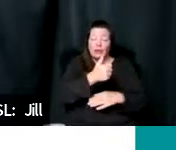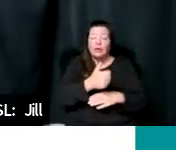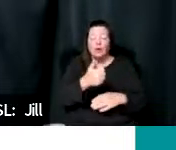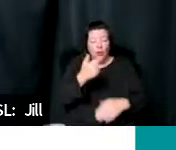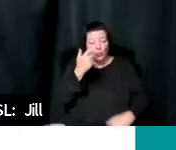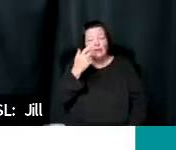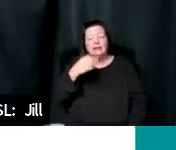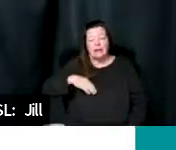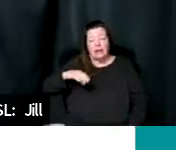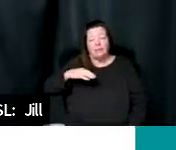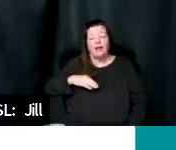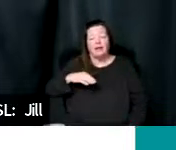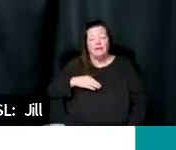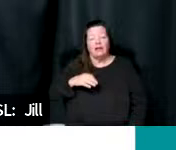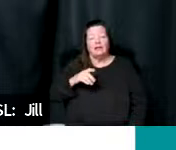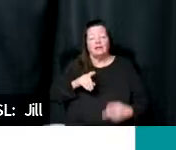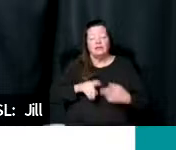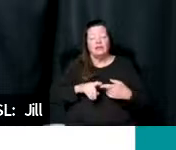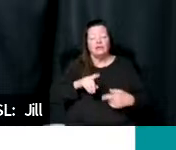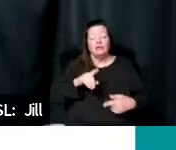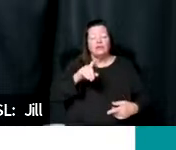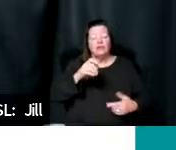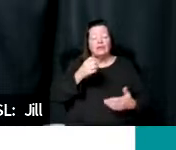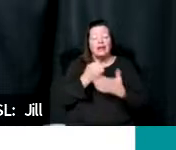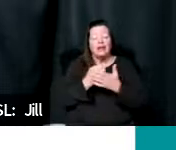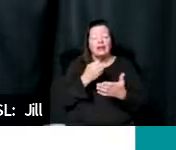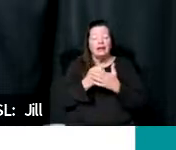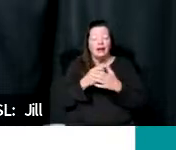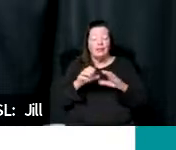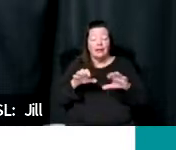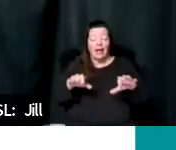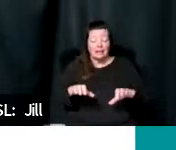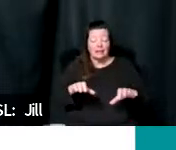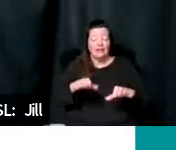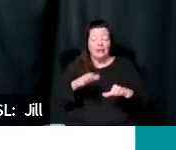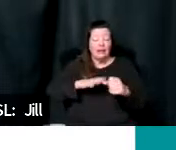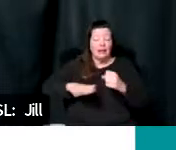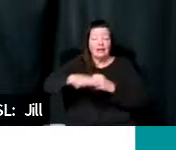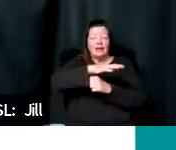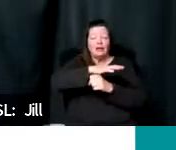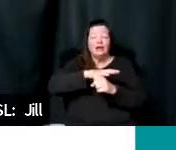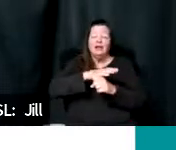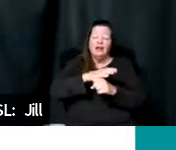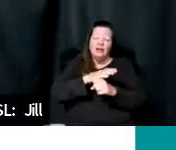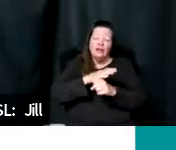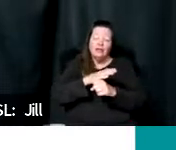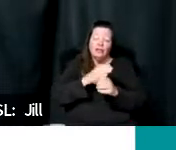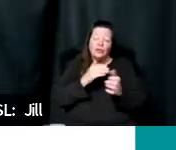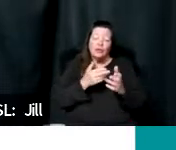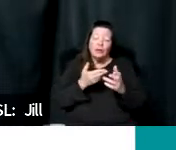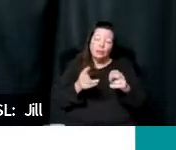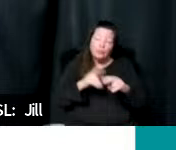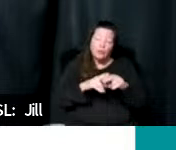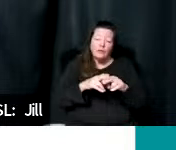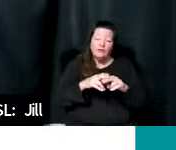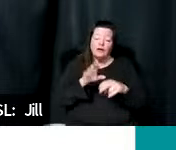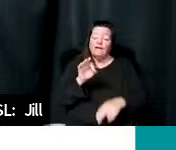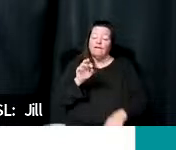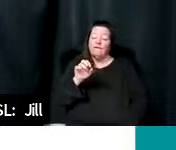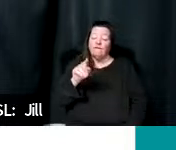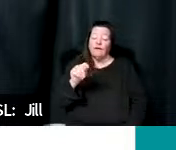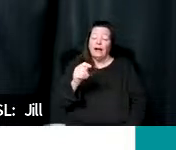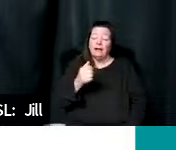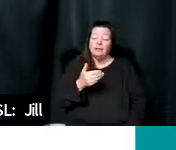benefit to the kind of the economic activity within the region through improved freight mobility and access